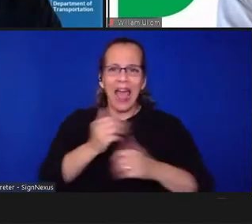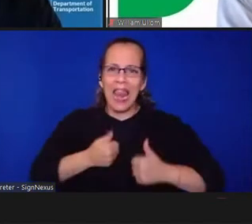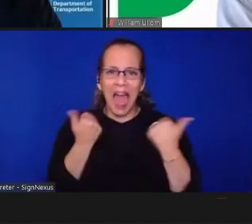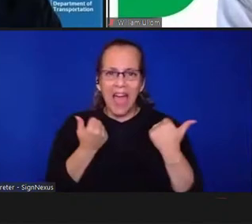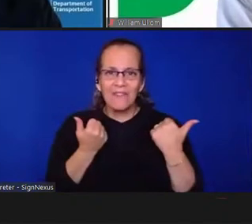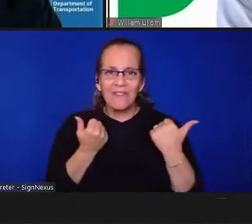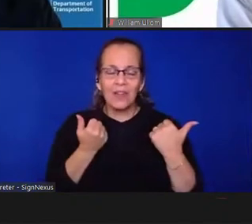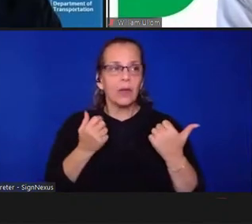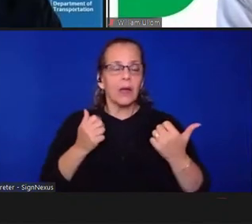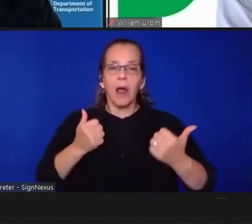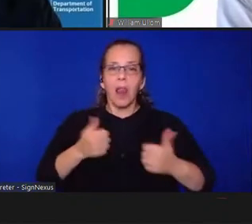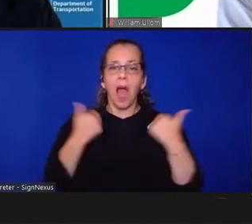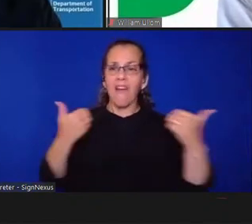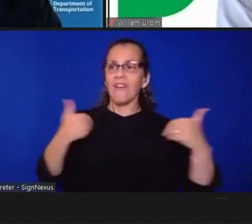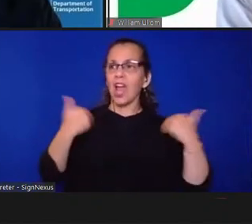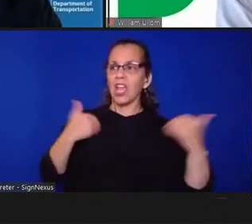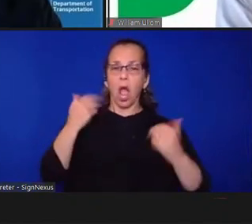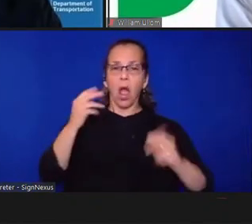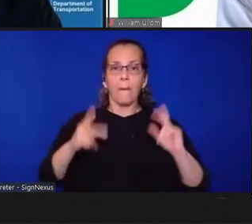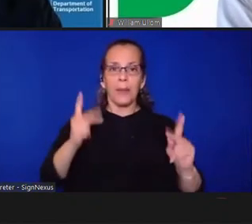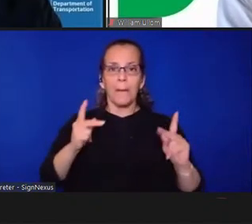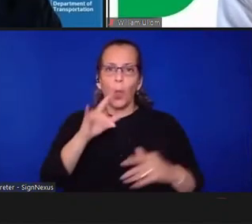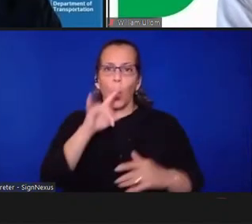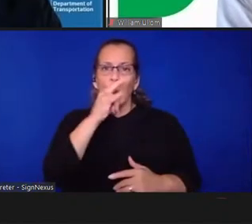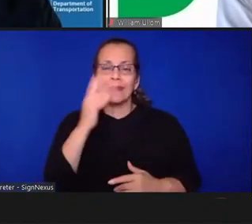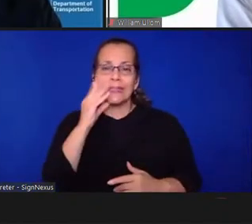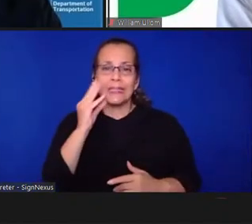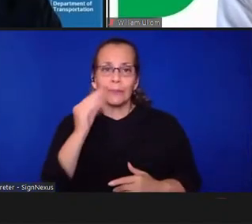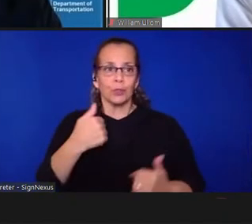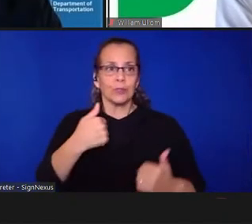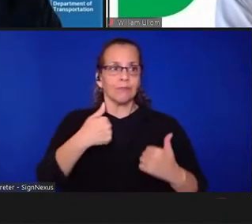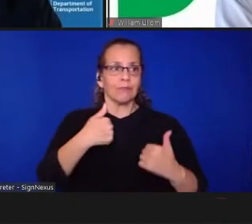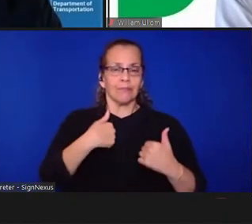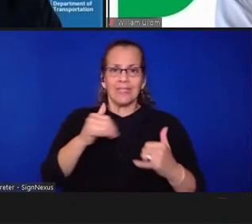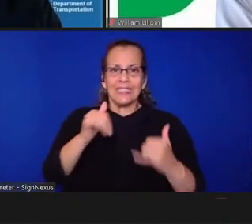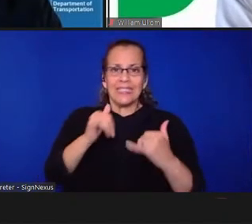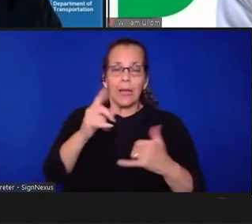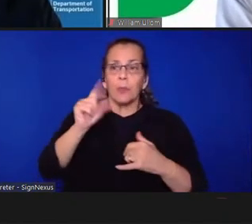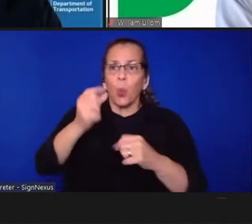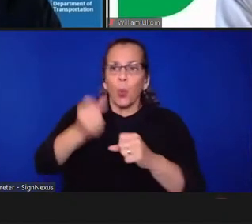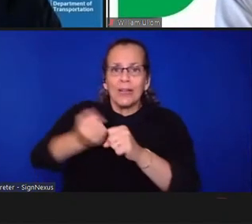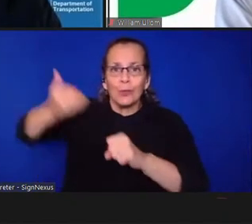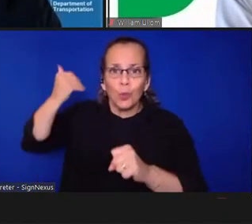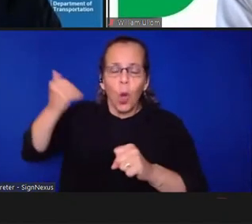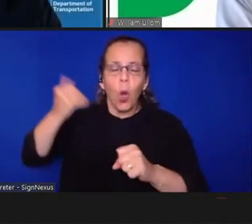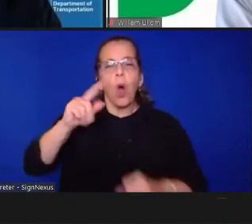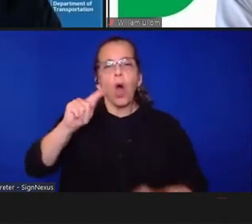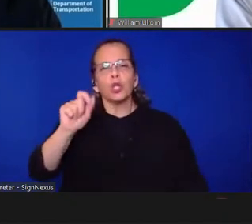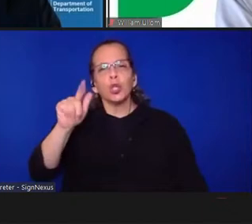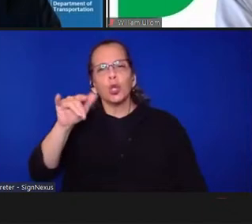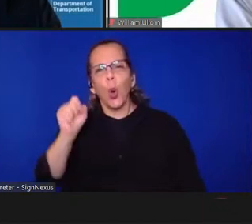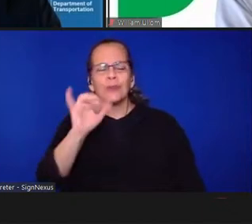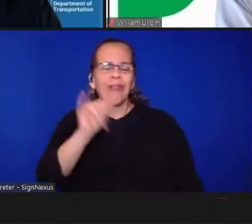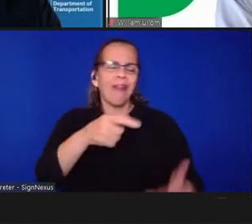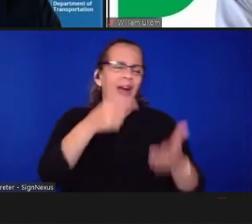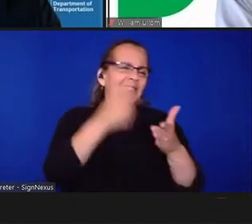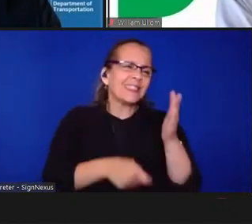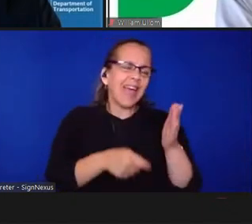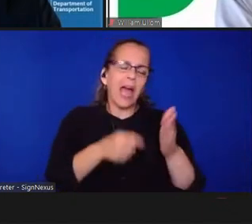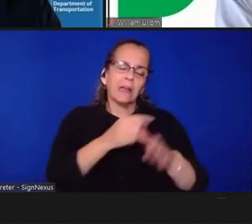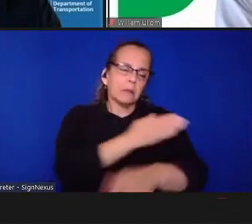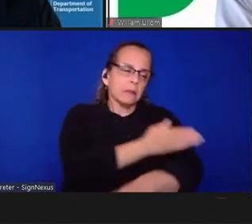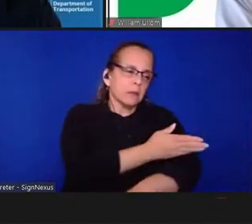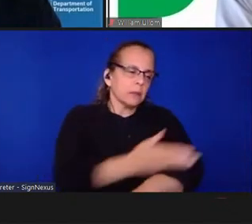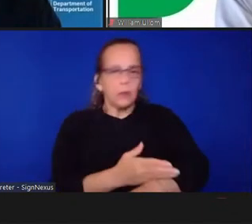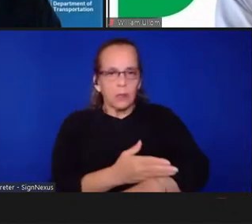unlivable for the younger generation the kids going through what I went through 20 years ago these tolls are a regressive tax working class Outer